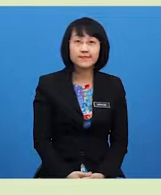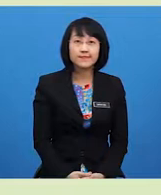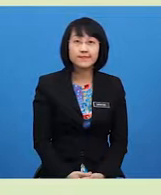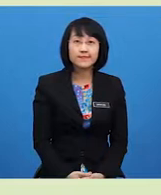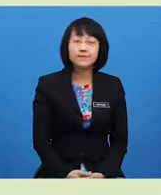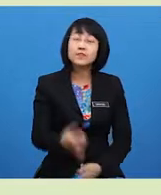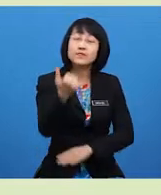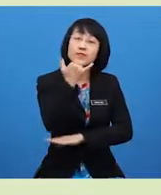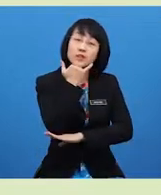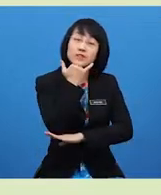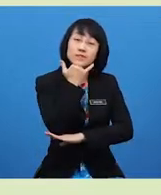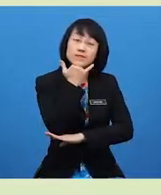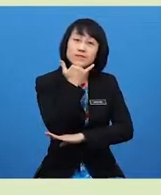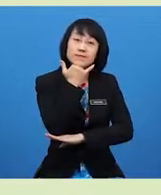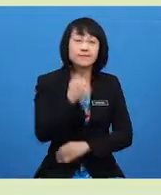It's false.